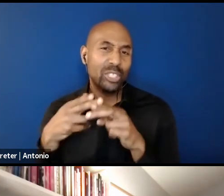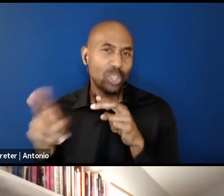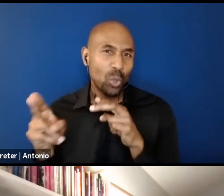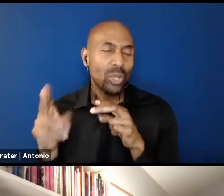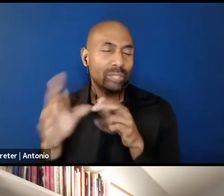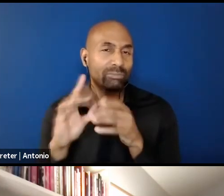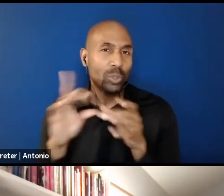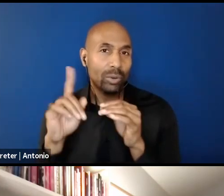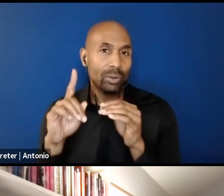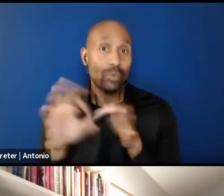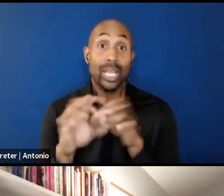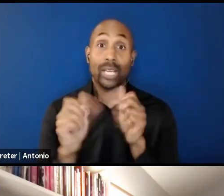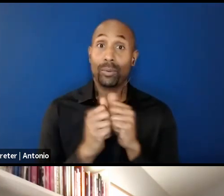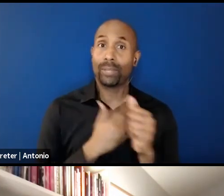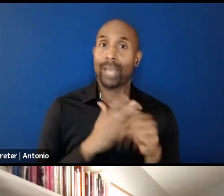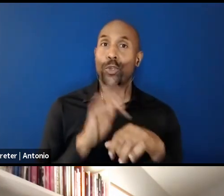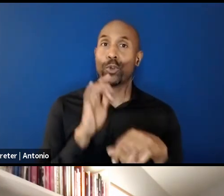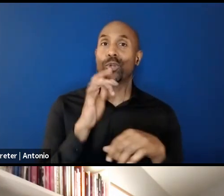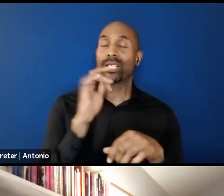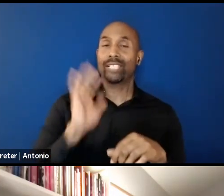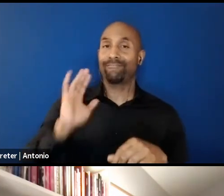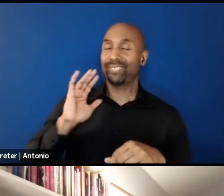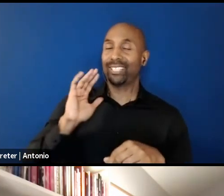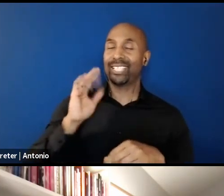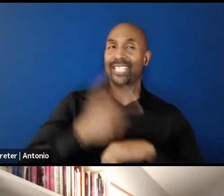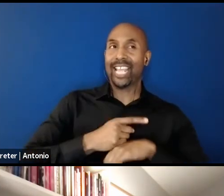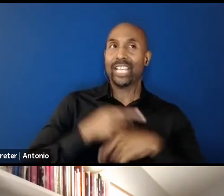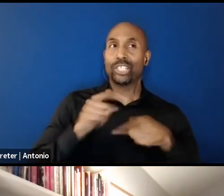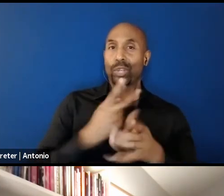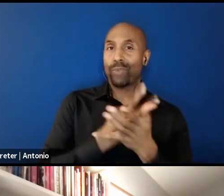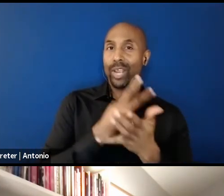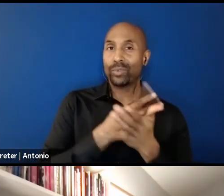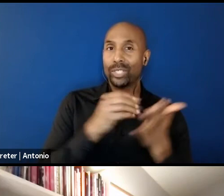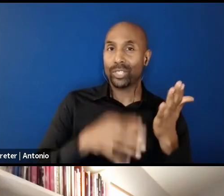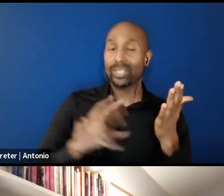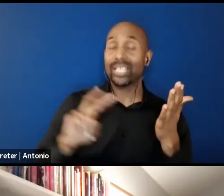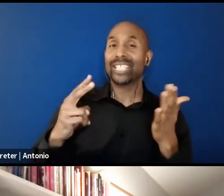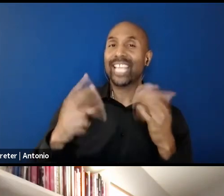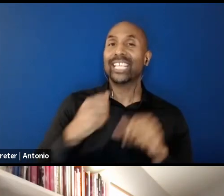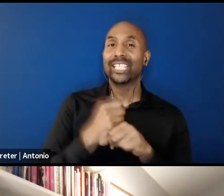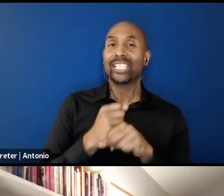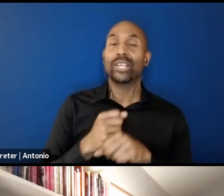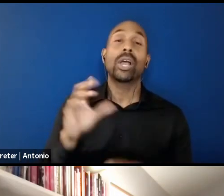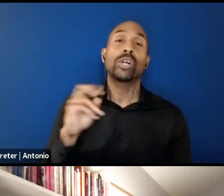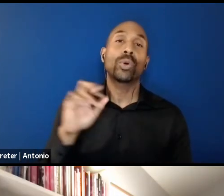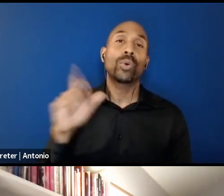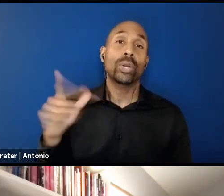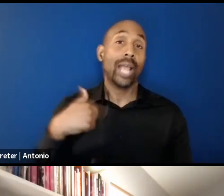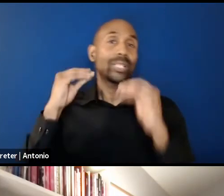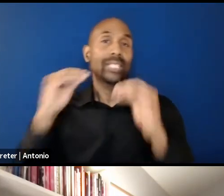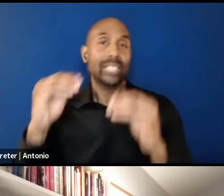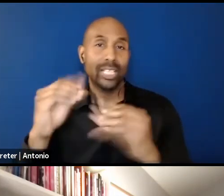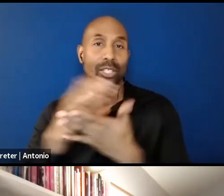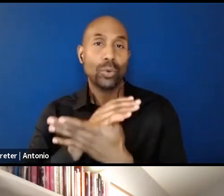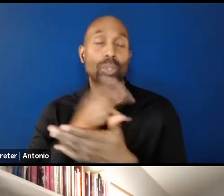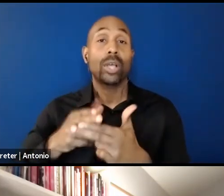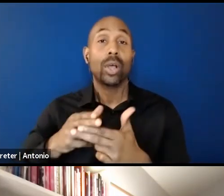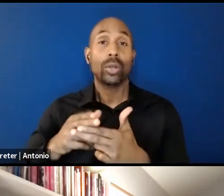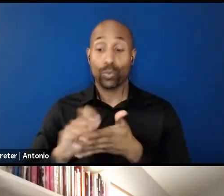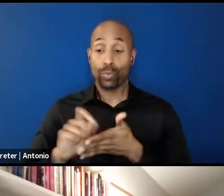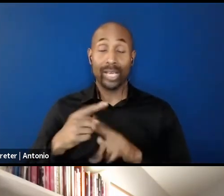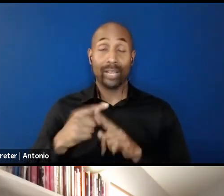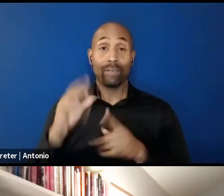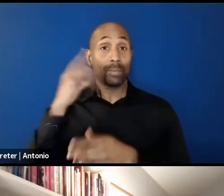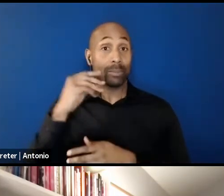days, very early, the second year, I think, as a graduate student at Cornell. And I was teaching a course called Writing from Experience, which I actually taught for